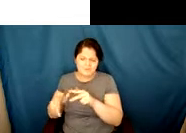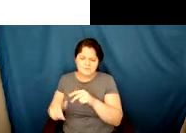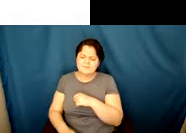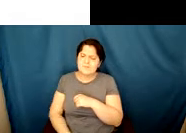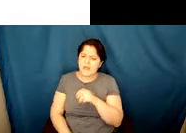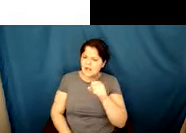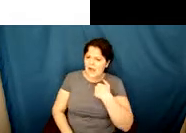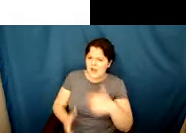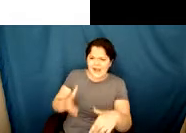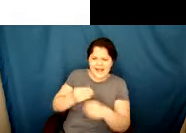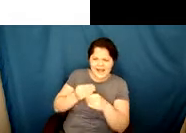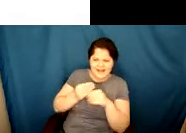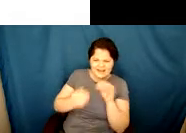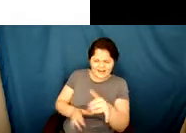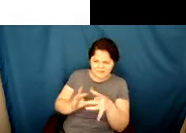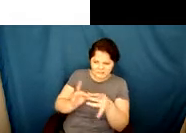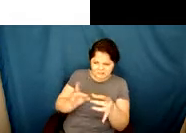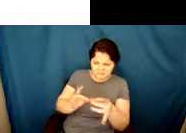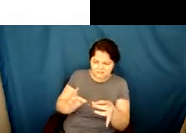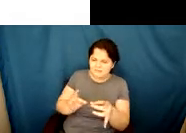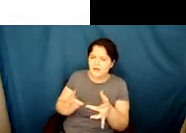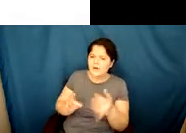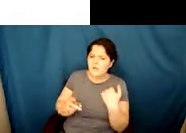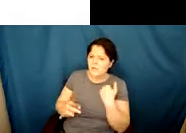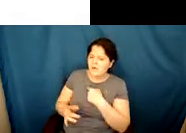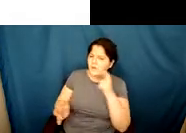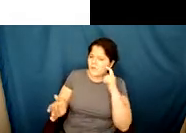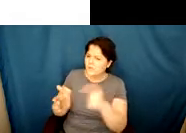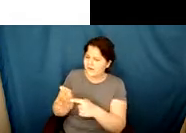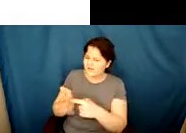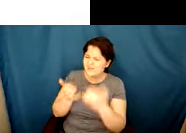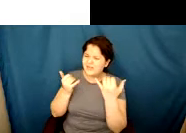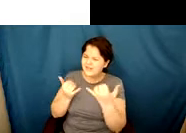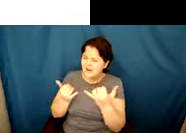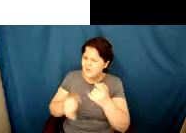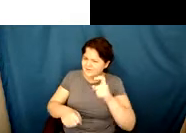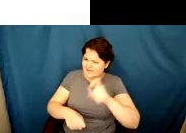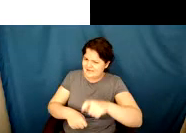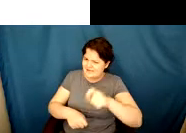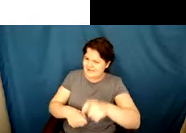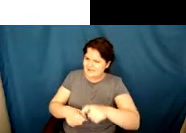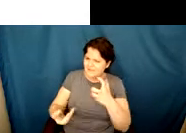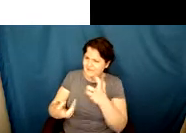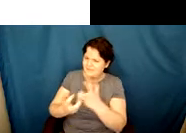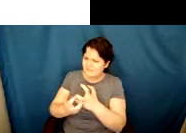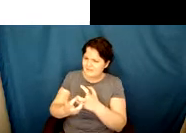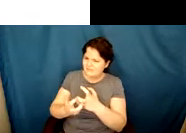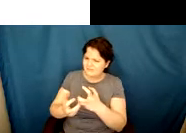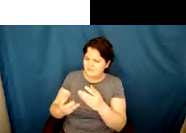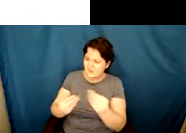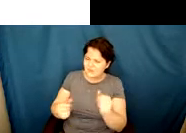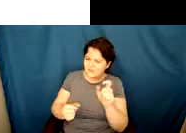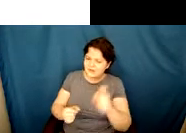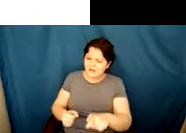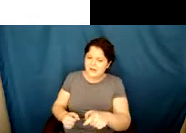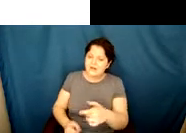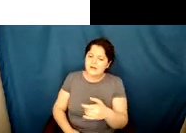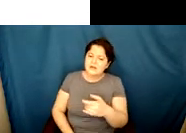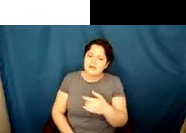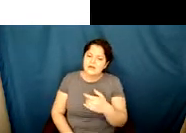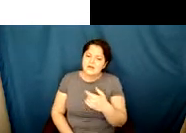that quickly. We recognize the need now, and I think if it were up to Port Authority and the borough, we would